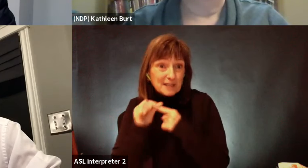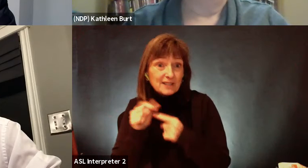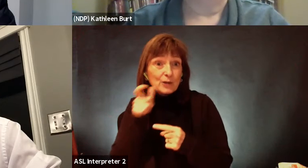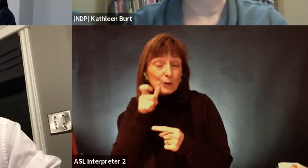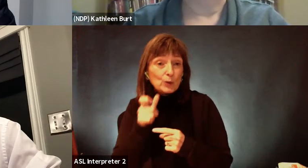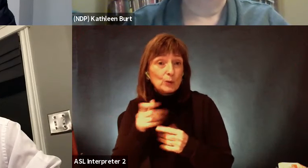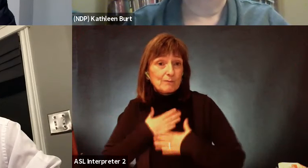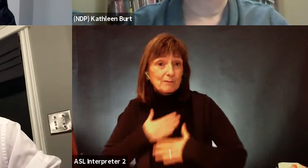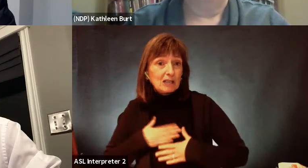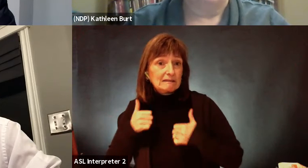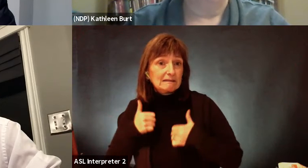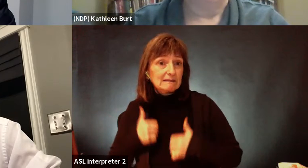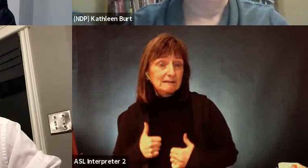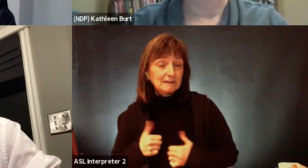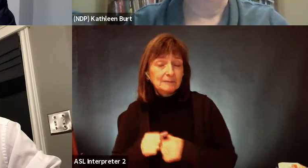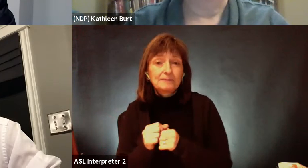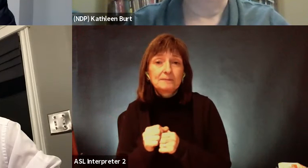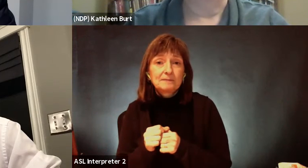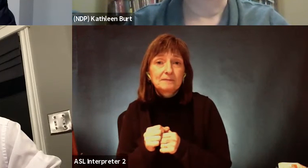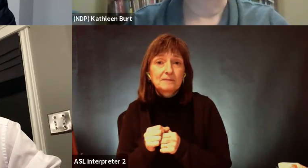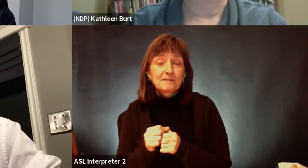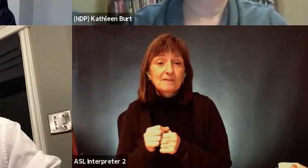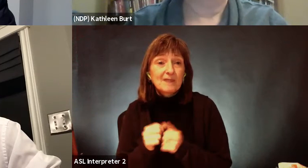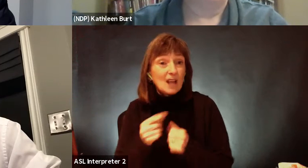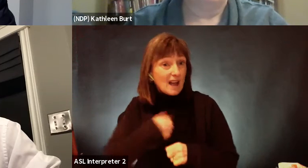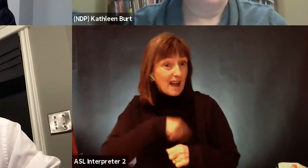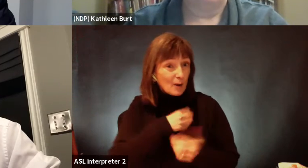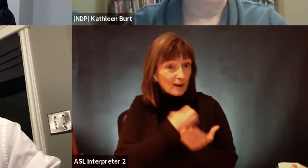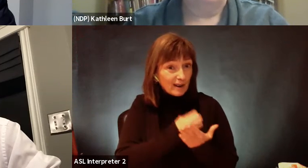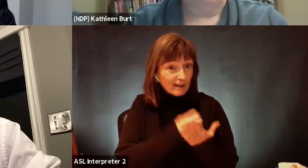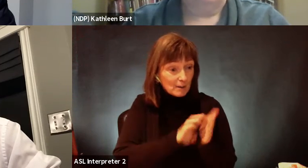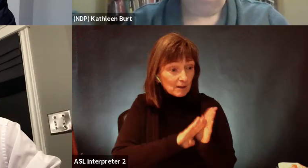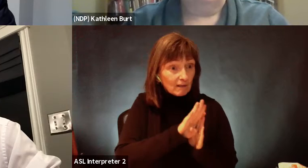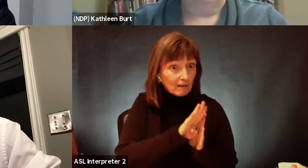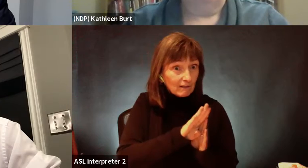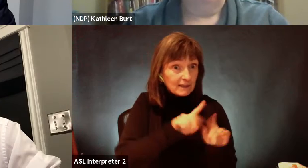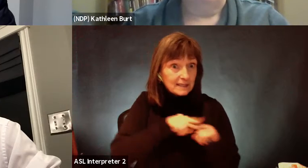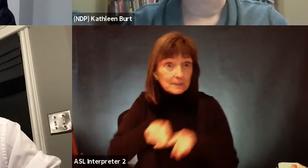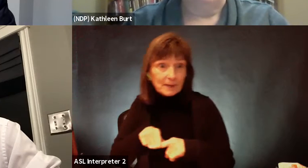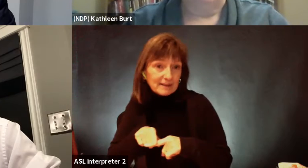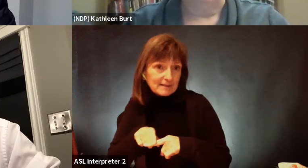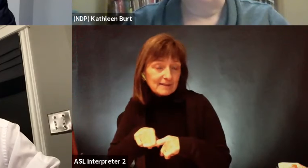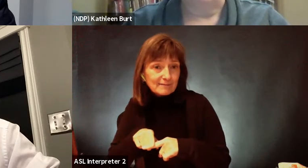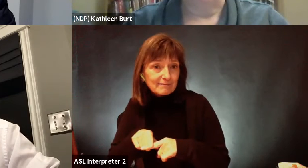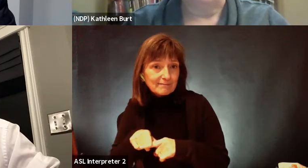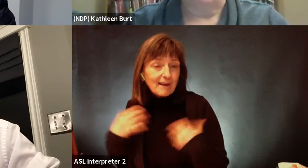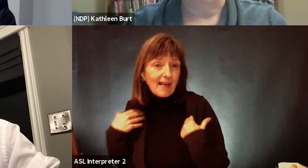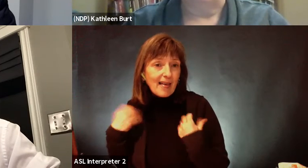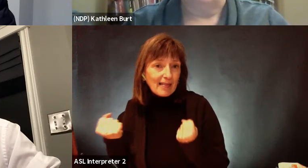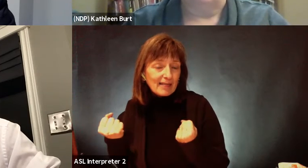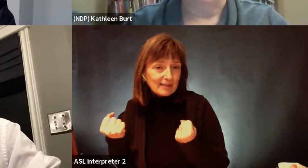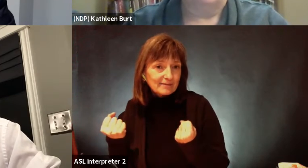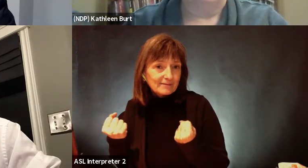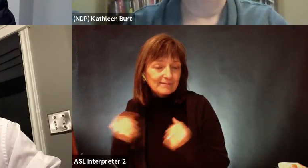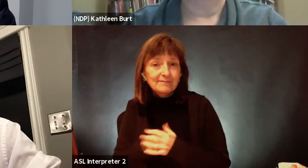Everything about our economic recovery hinges on that. However, we did learn some interesting things